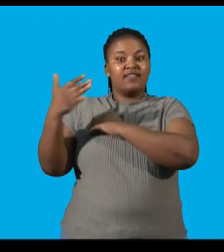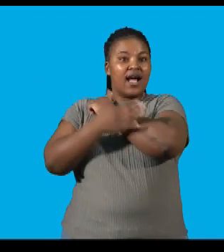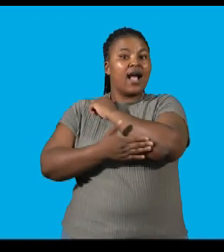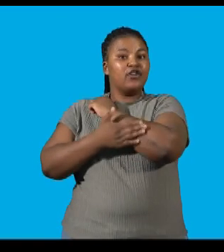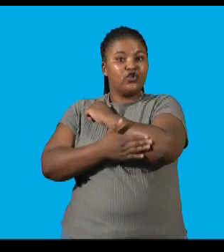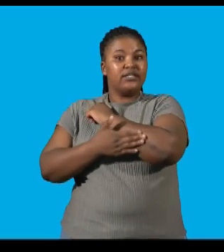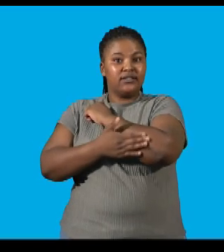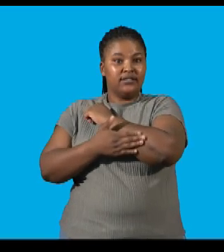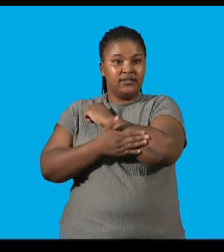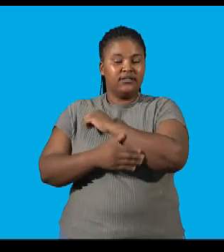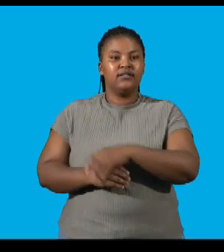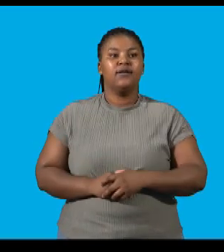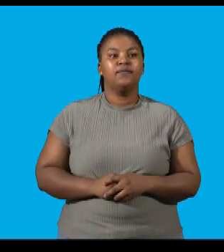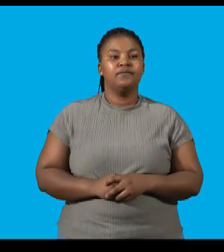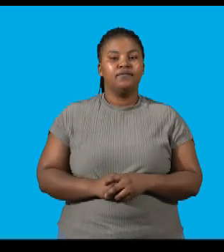countries.